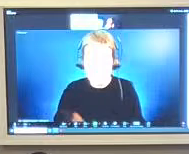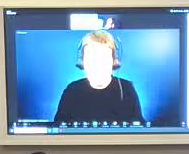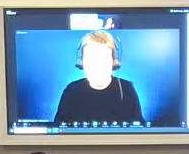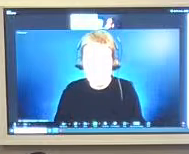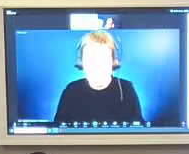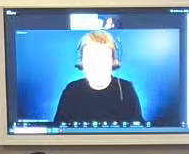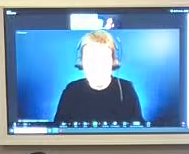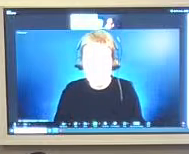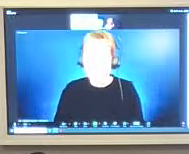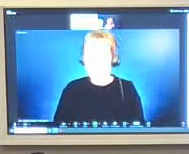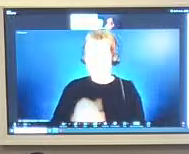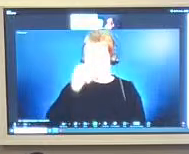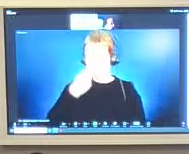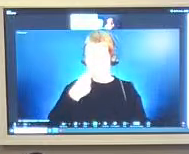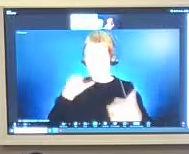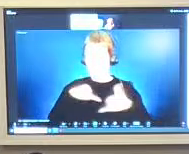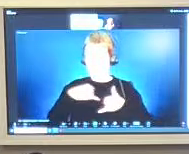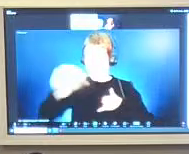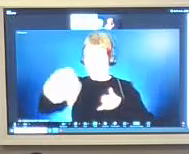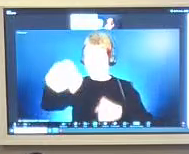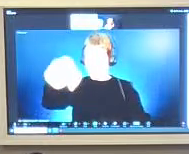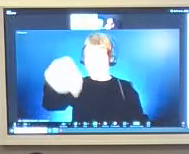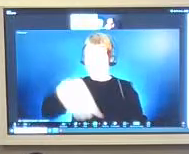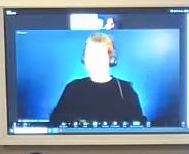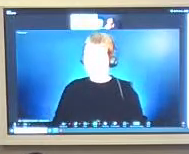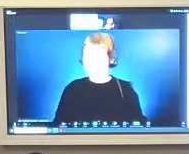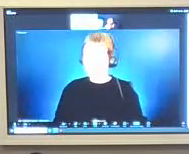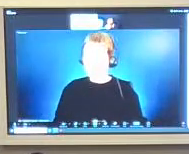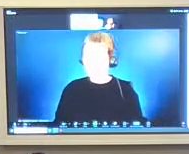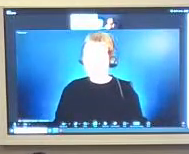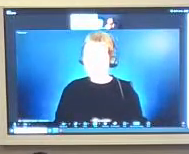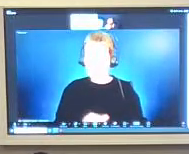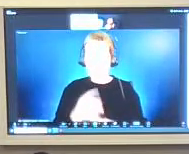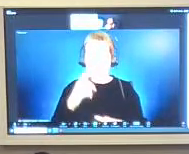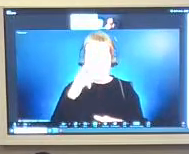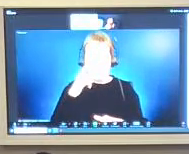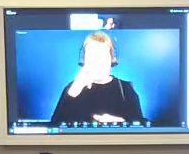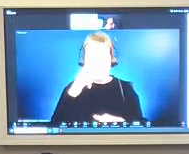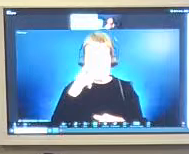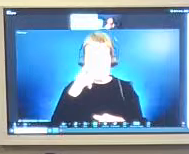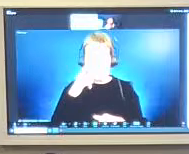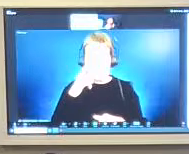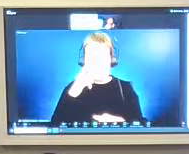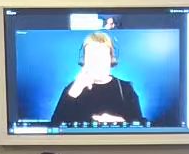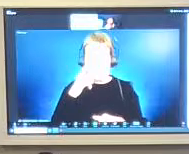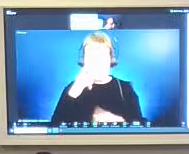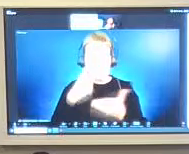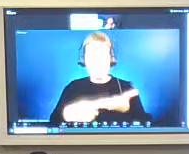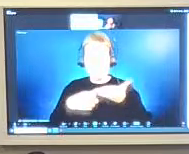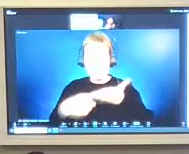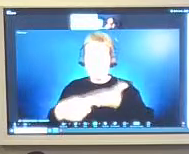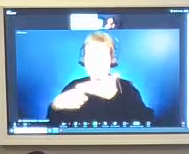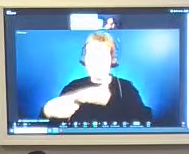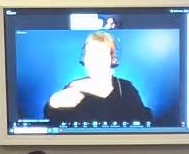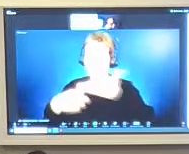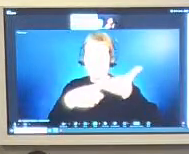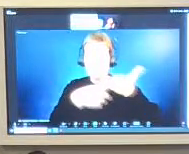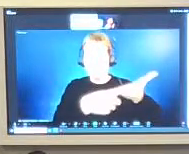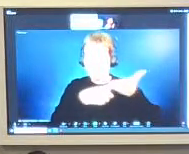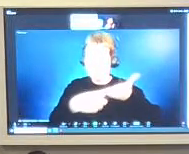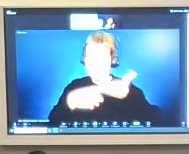We would. And I think we've about talked this issue to death for the evening.